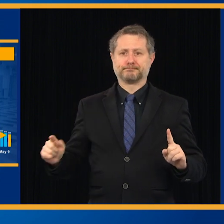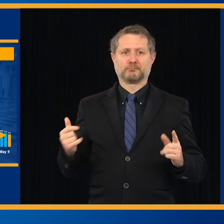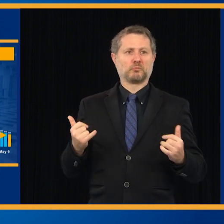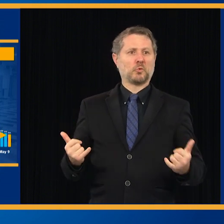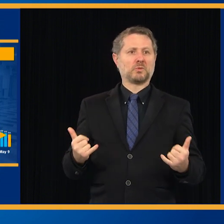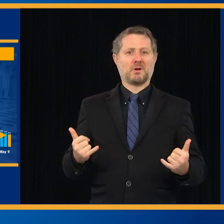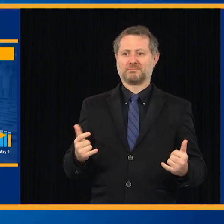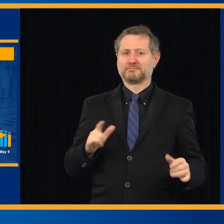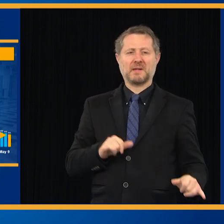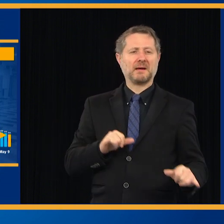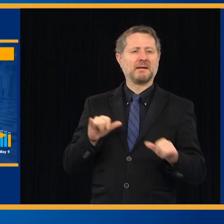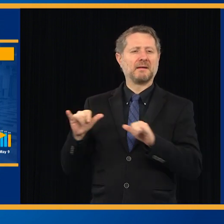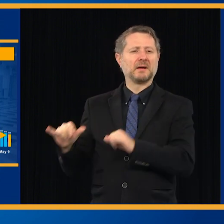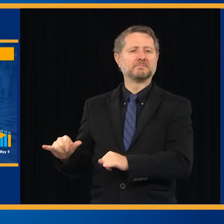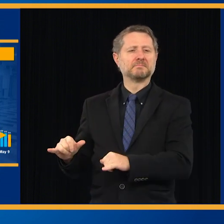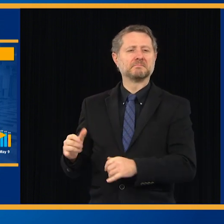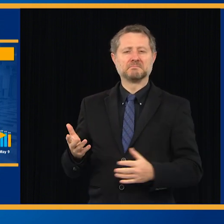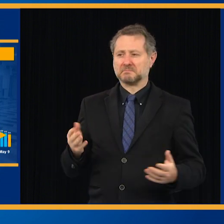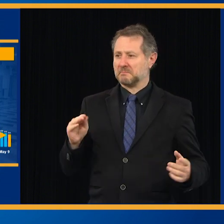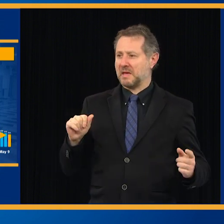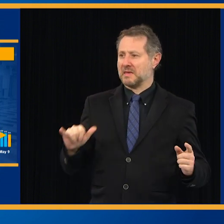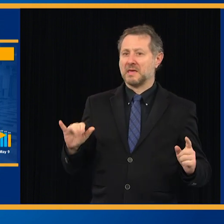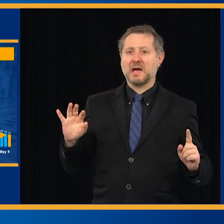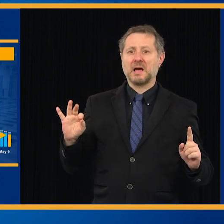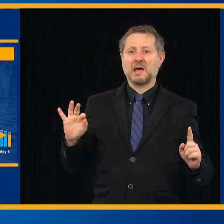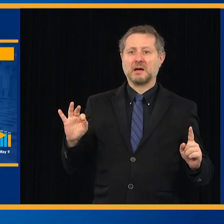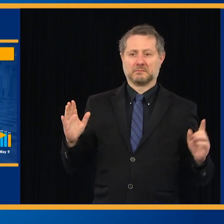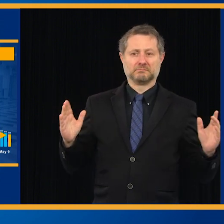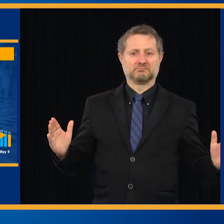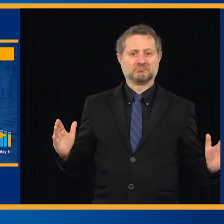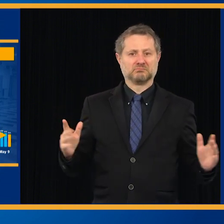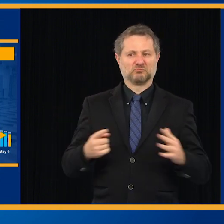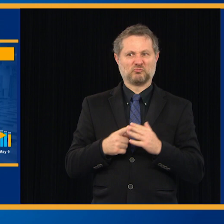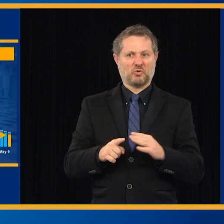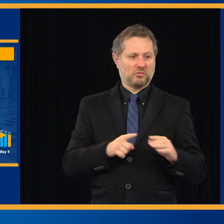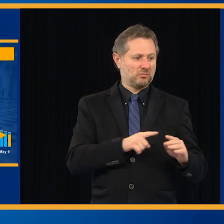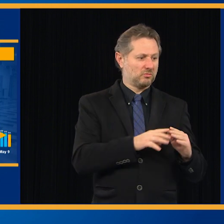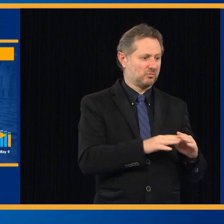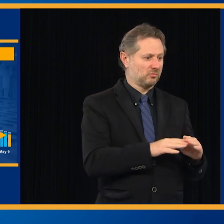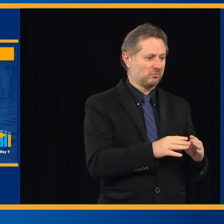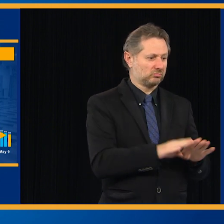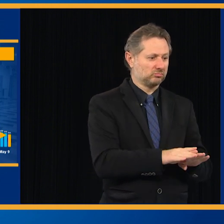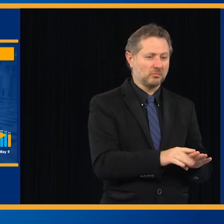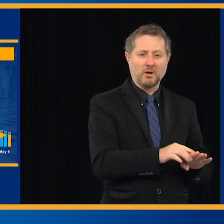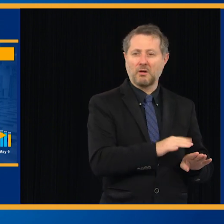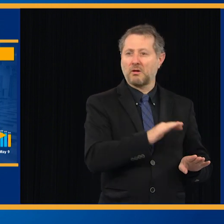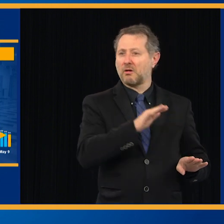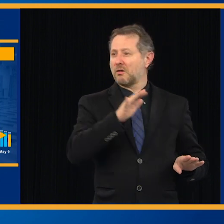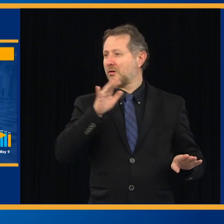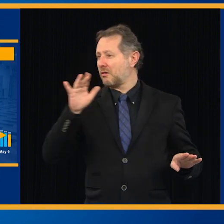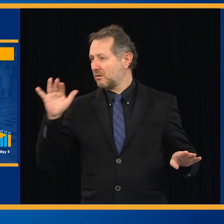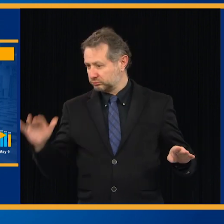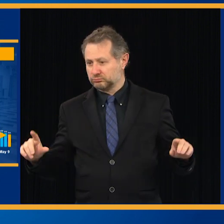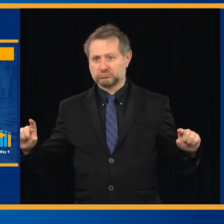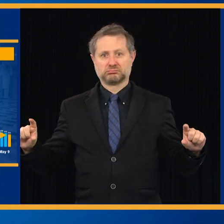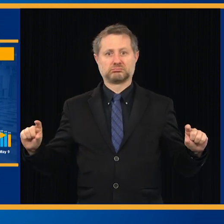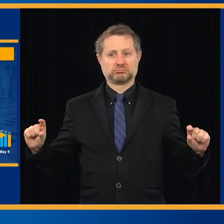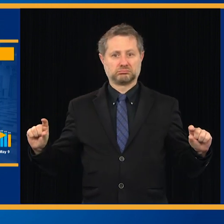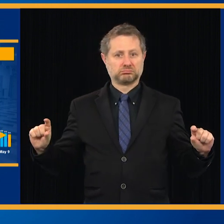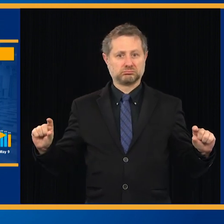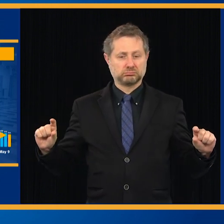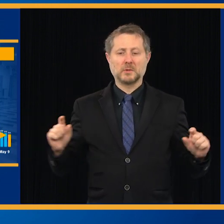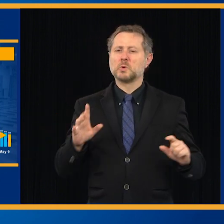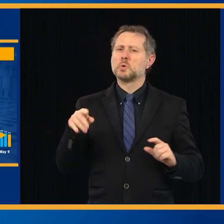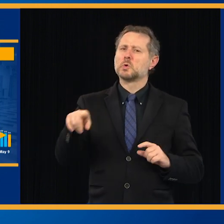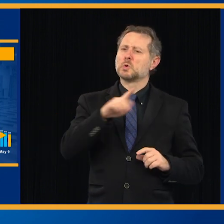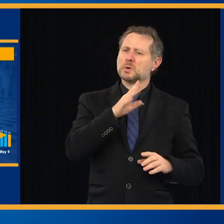new cases, is basically right where we were when we started. So it has been a painful